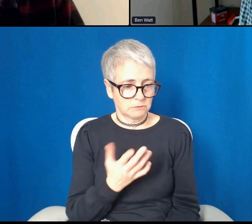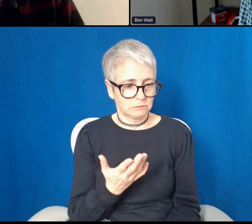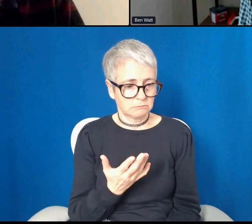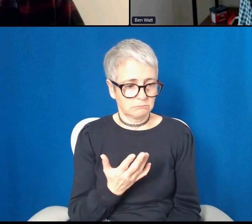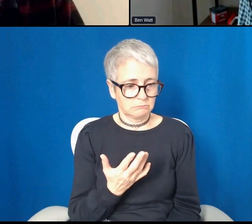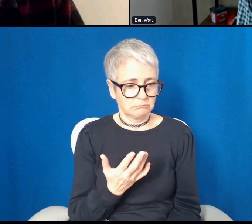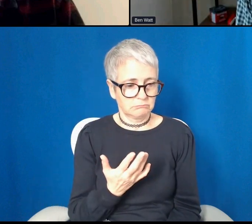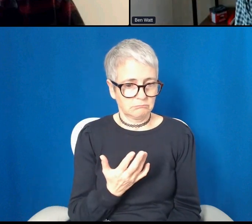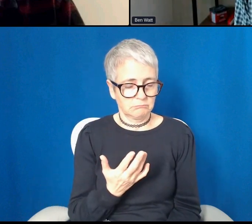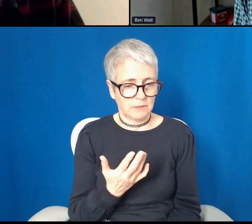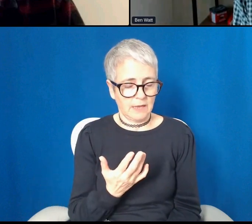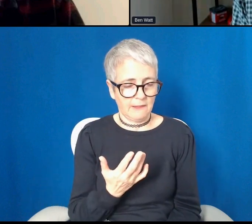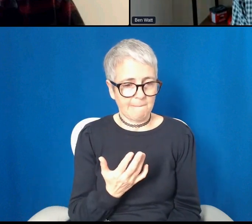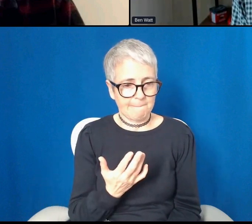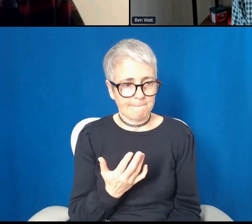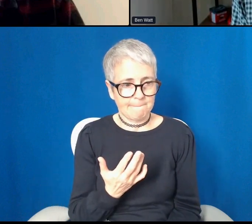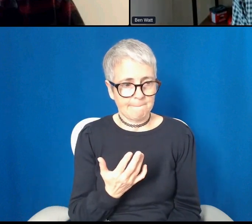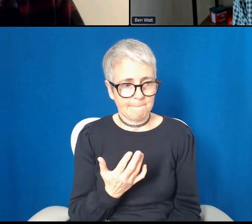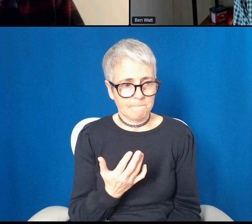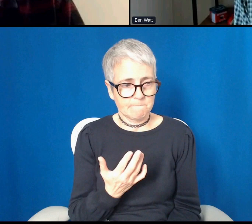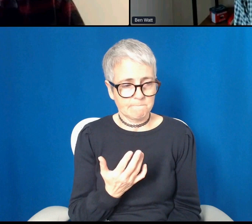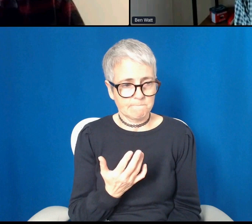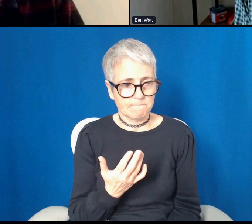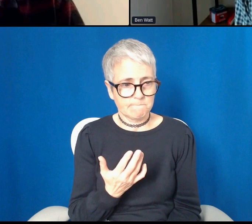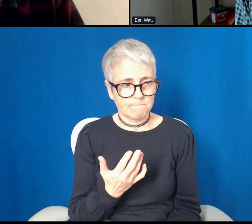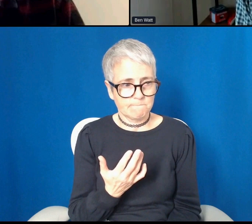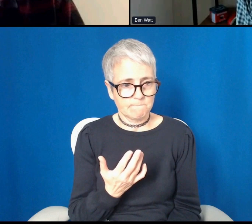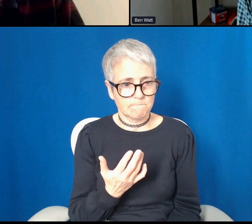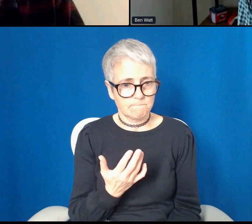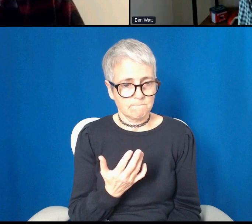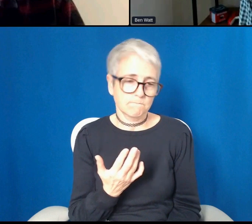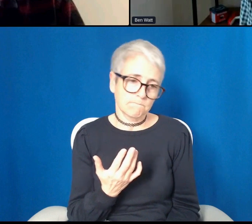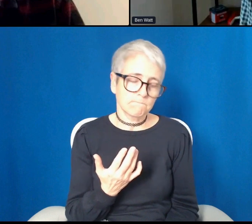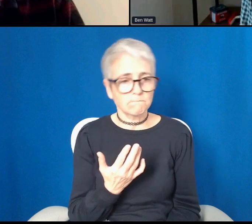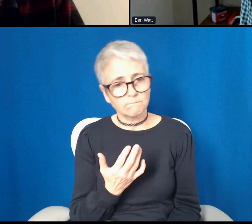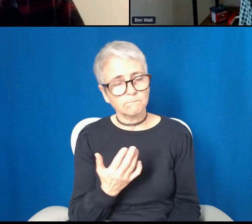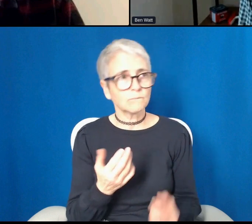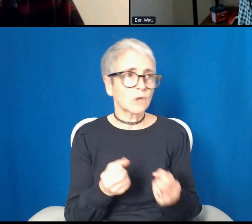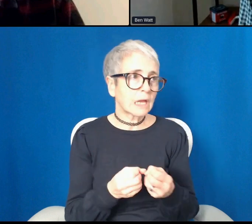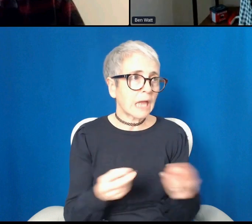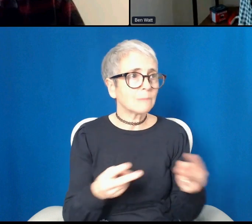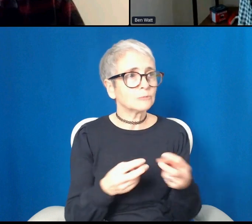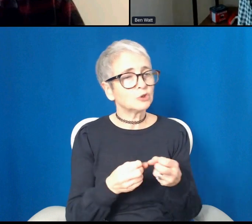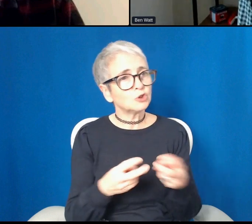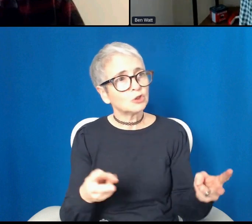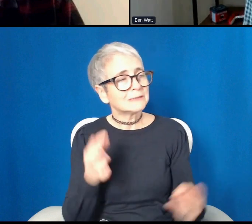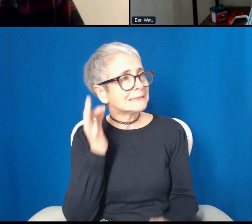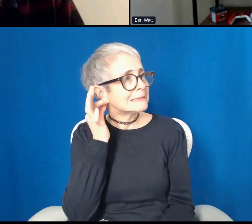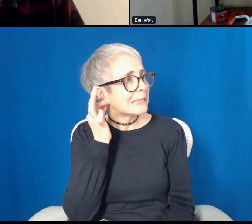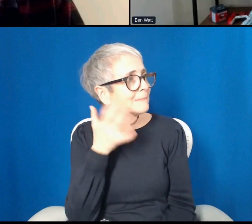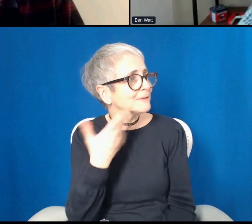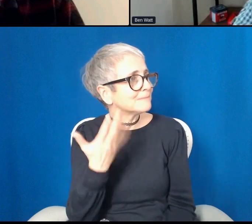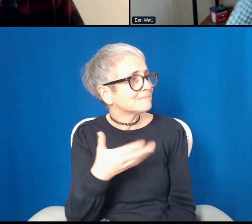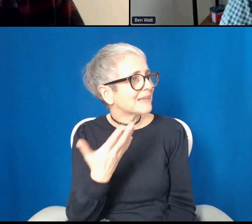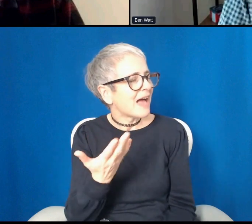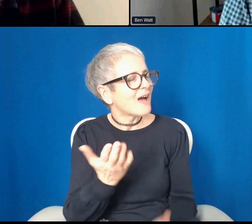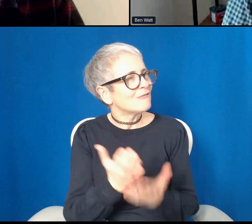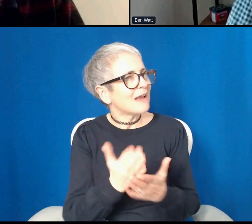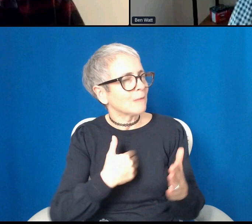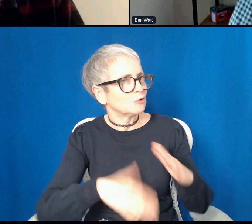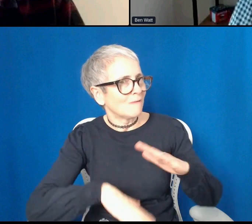guess specifically asking about captioning tips there. Yeah, I'm not sure I fully understand the question,